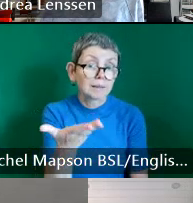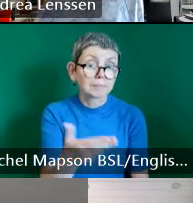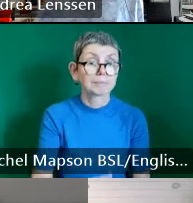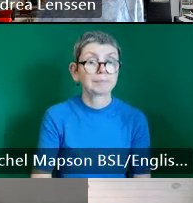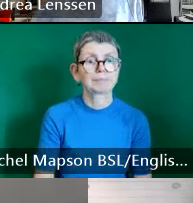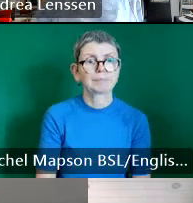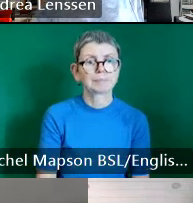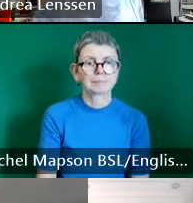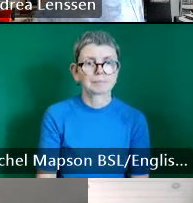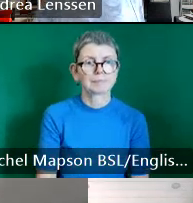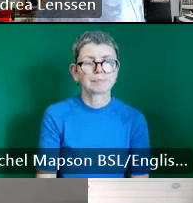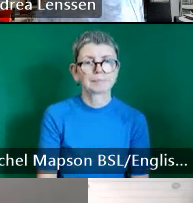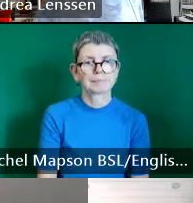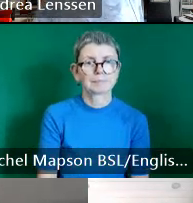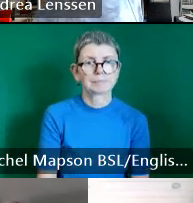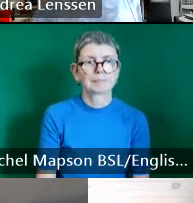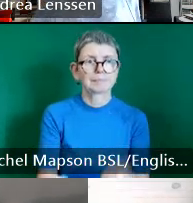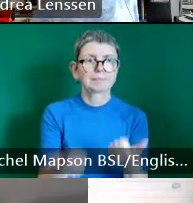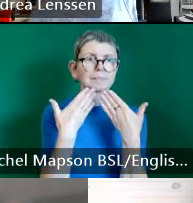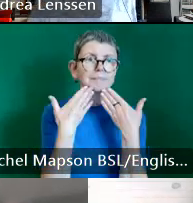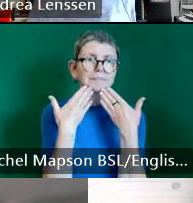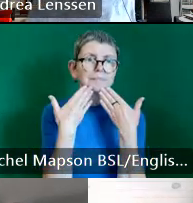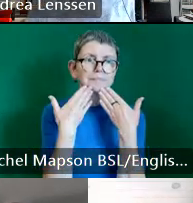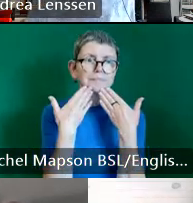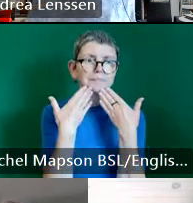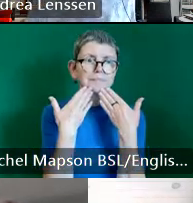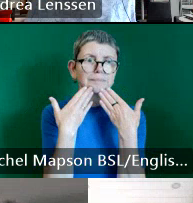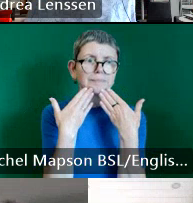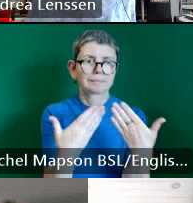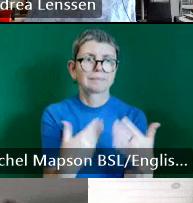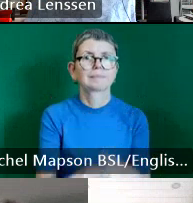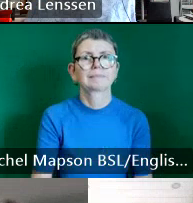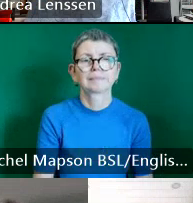gwinnetta.curry@ed.ac.uk. Thank you.